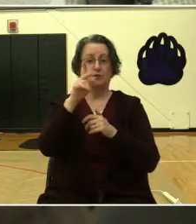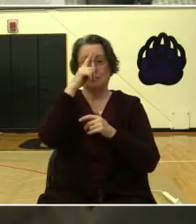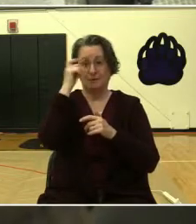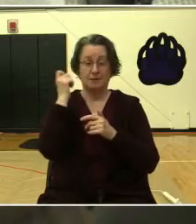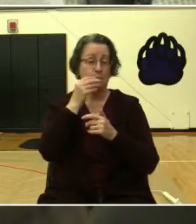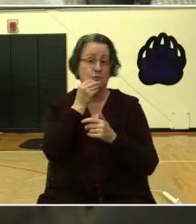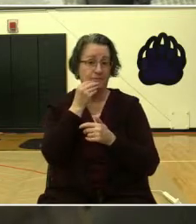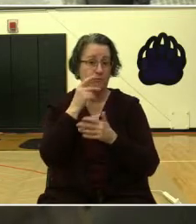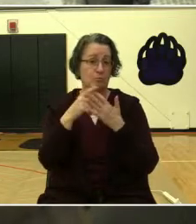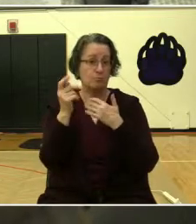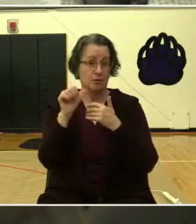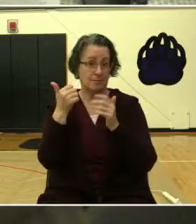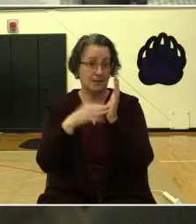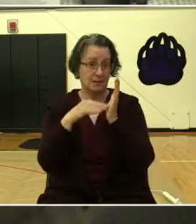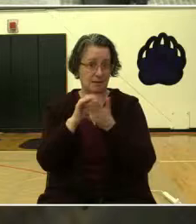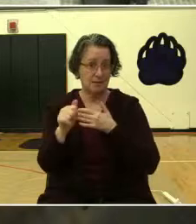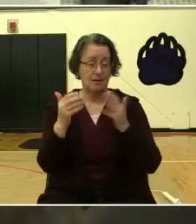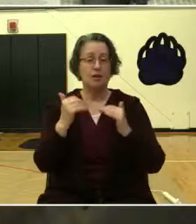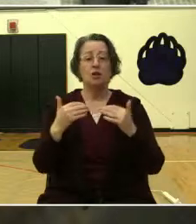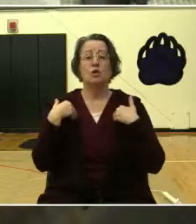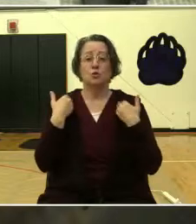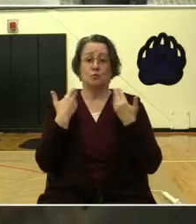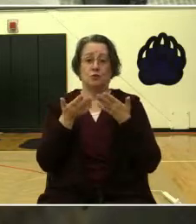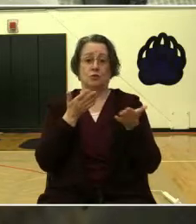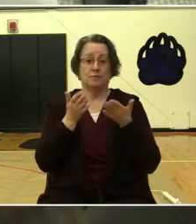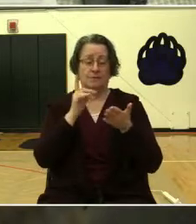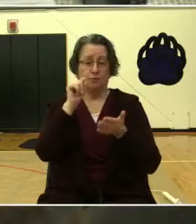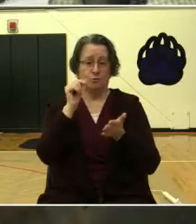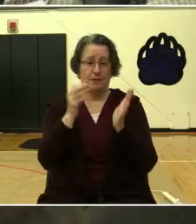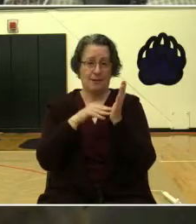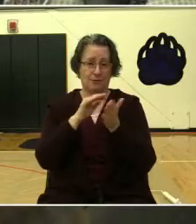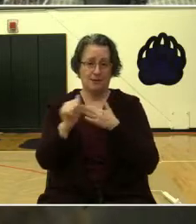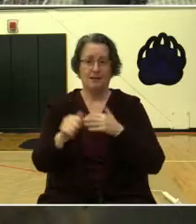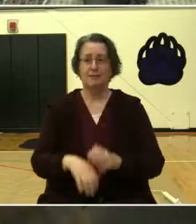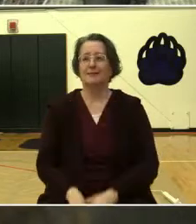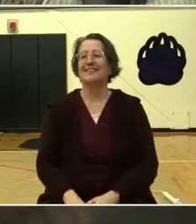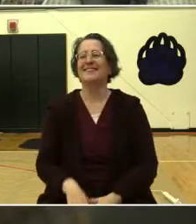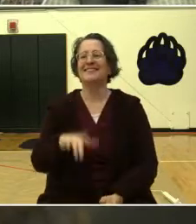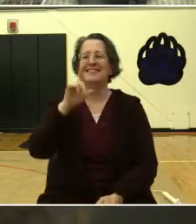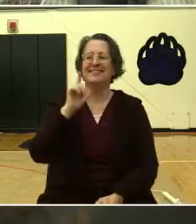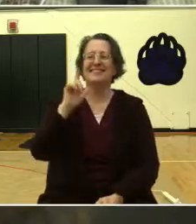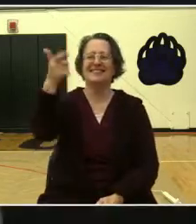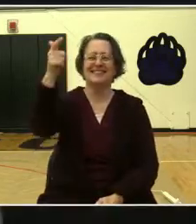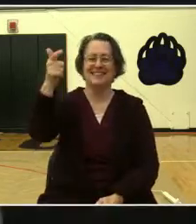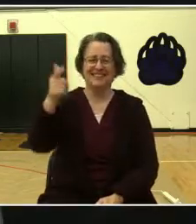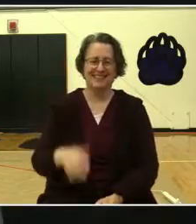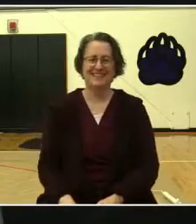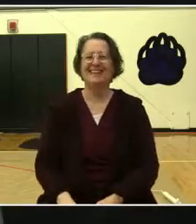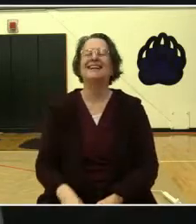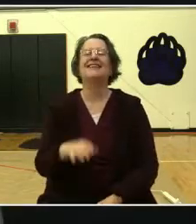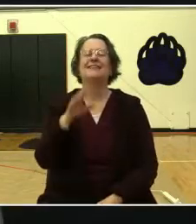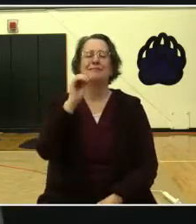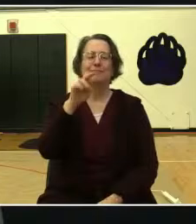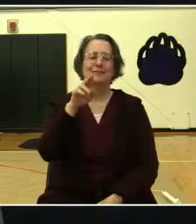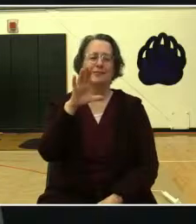program $110,000 and youth services $220,000 is there a second Mr carille